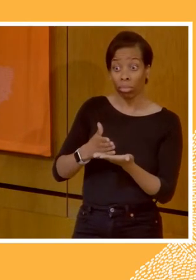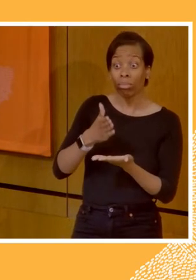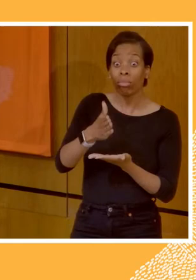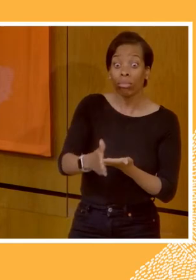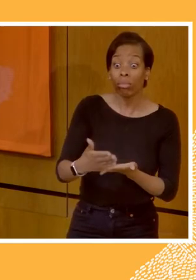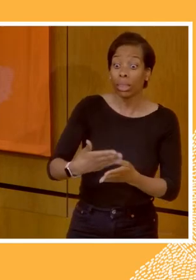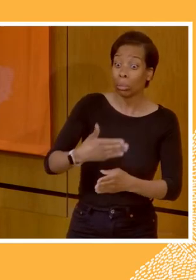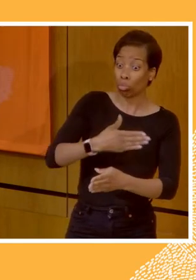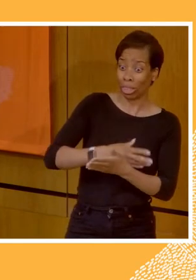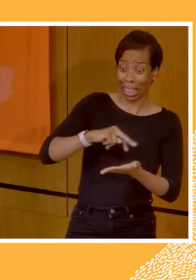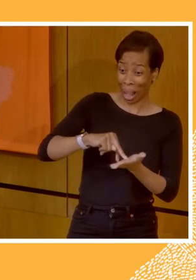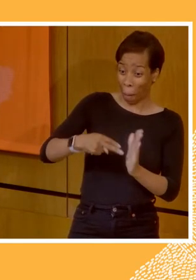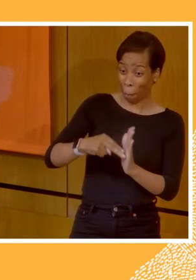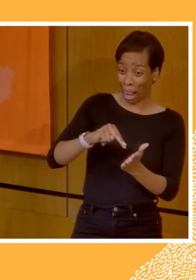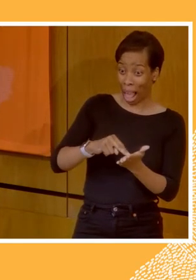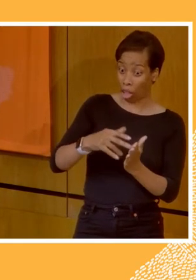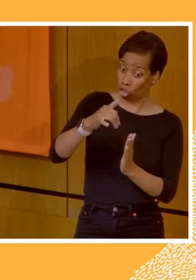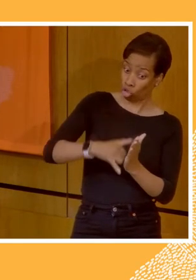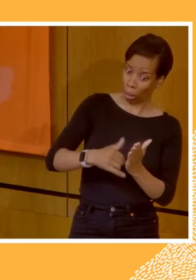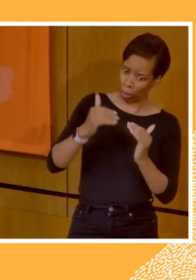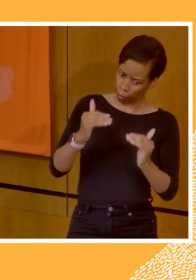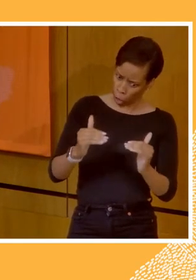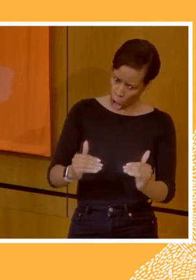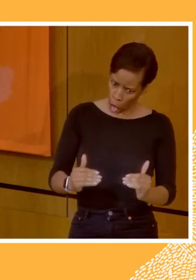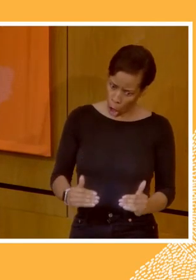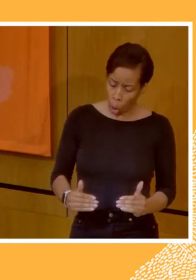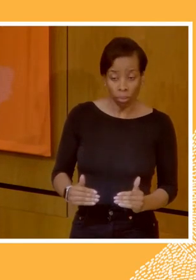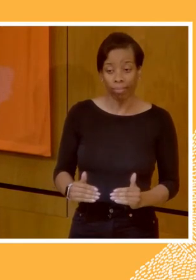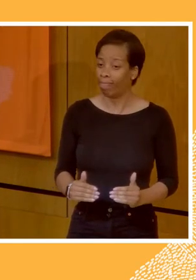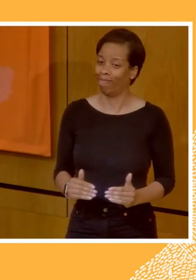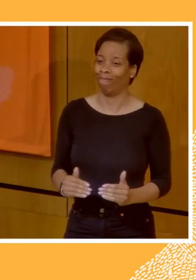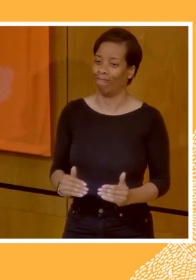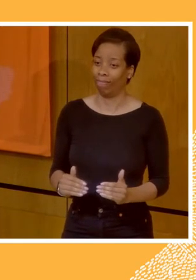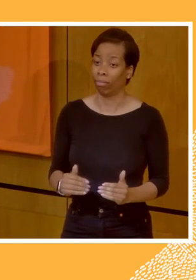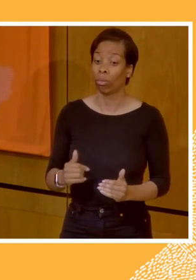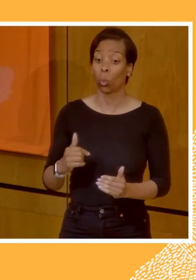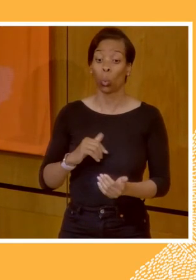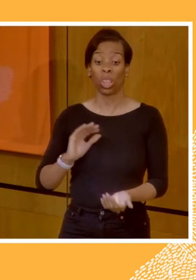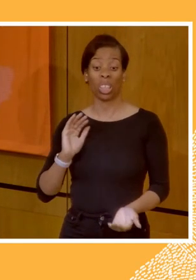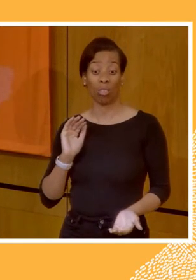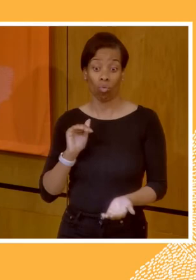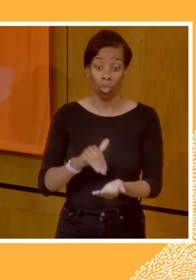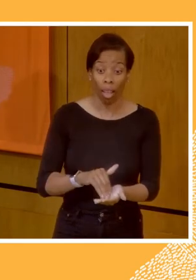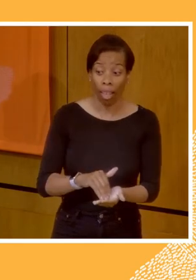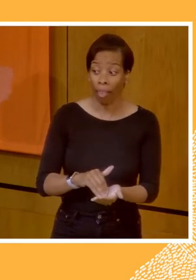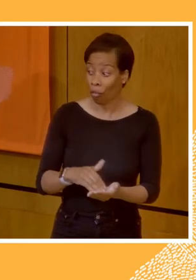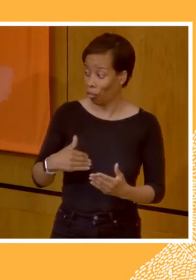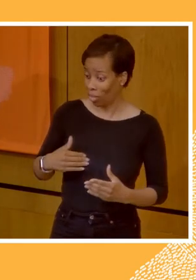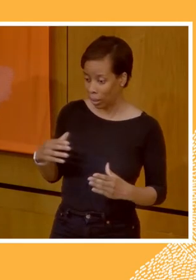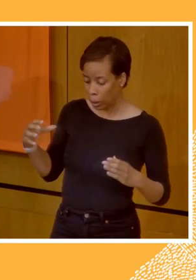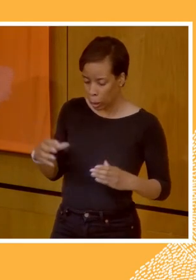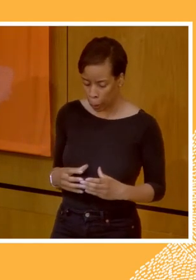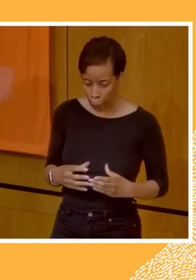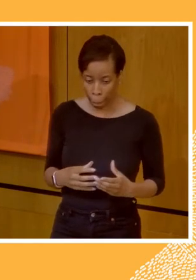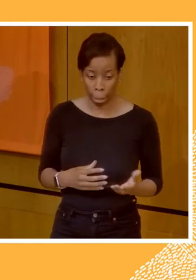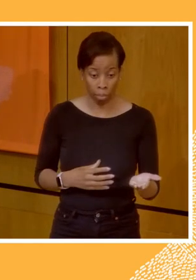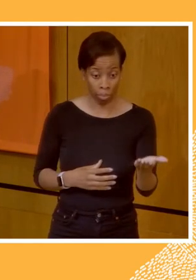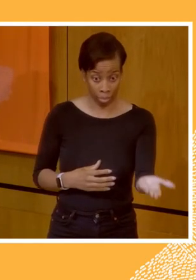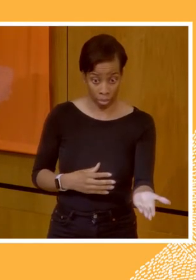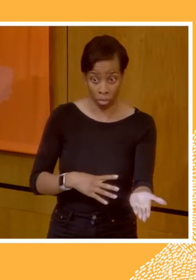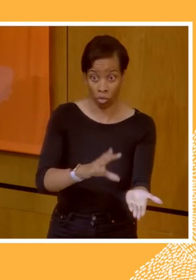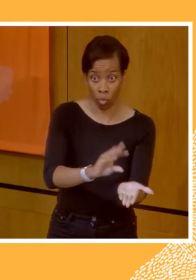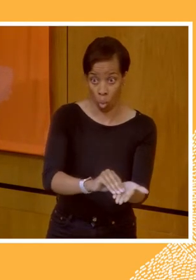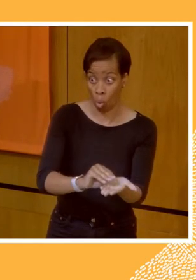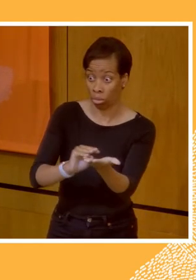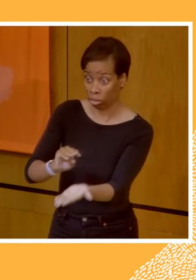like Ben said, narrated. It is sort of this archive of recordings that then as a team we navigate through and